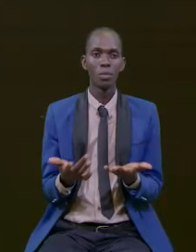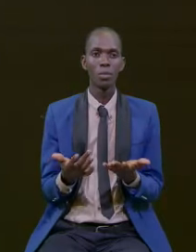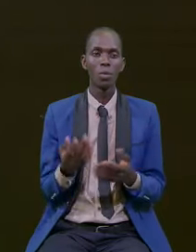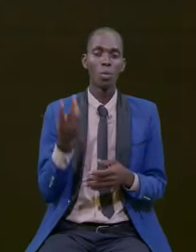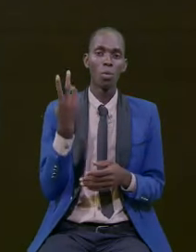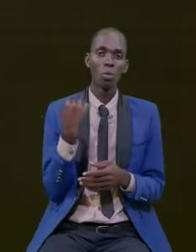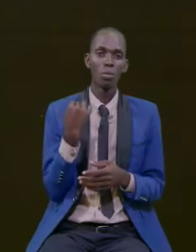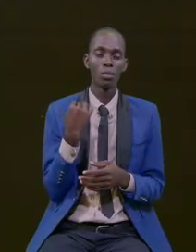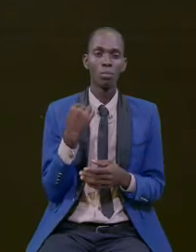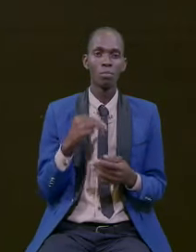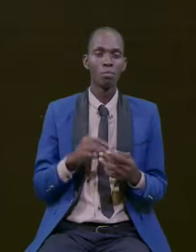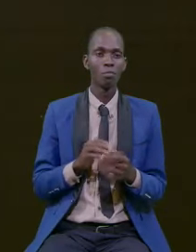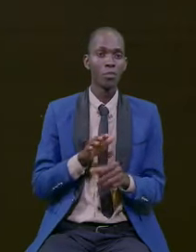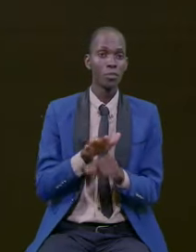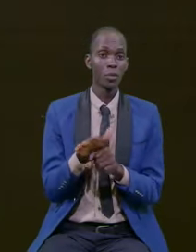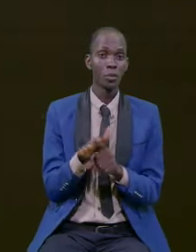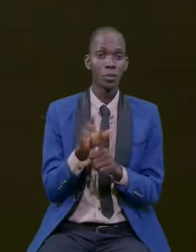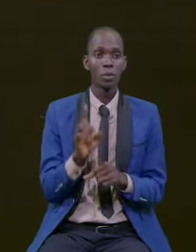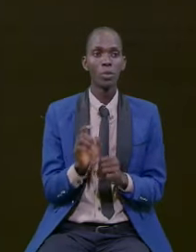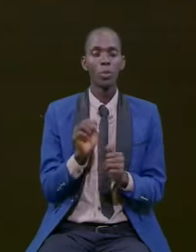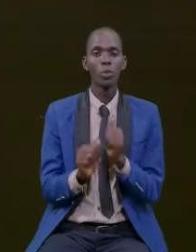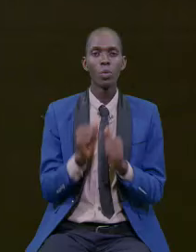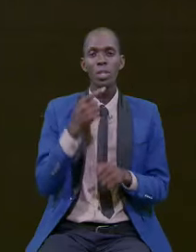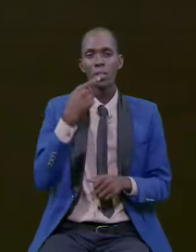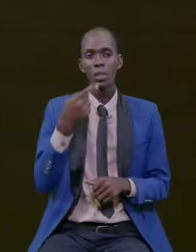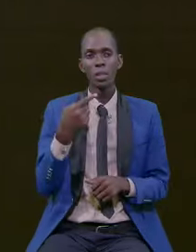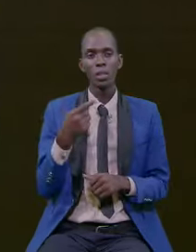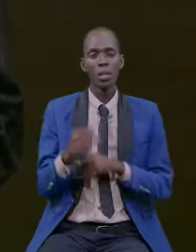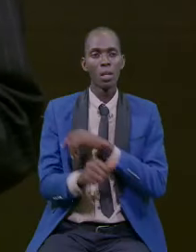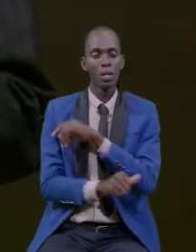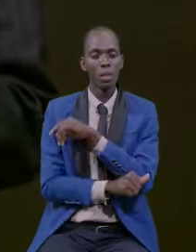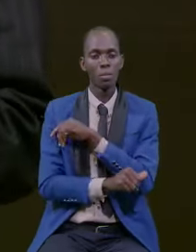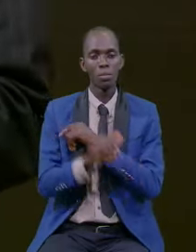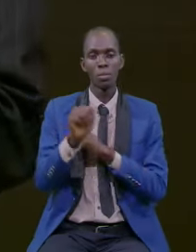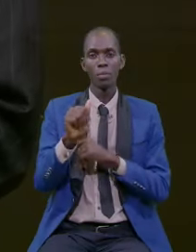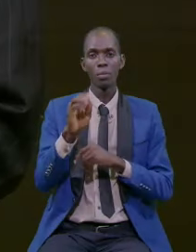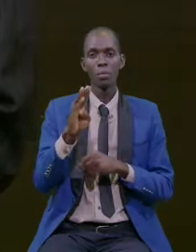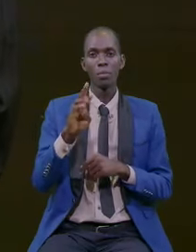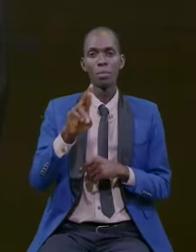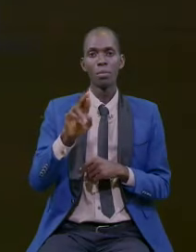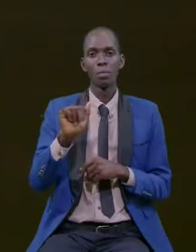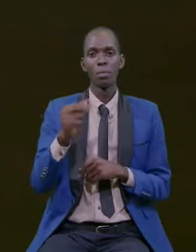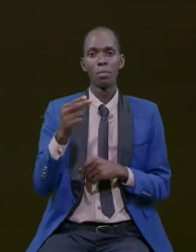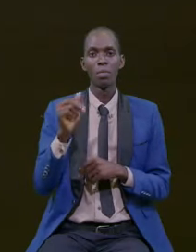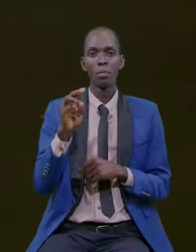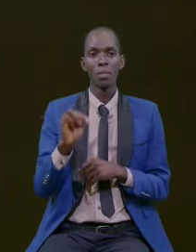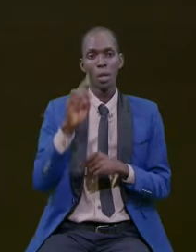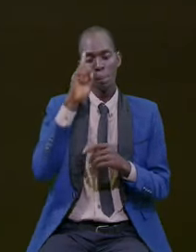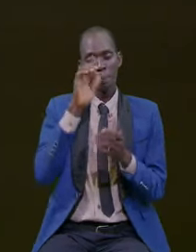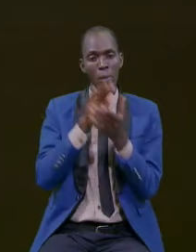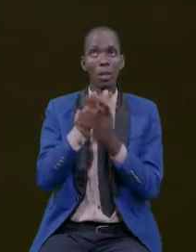was fulfilled, which says Abraham believed God and